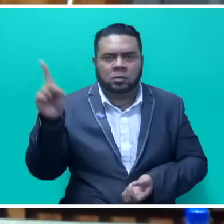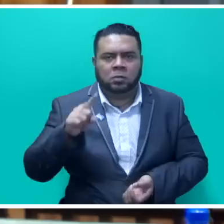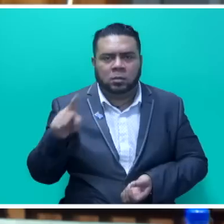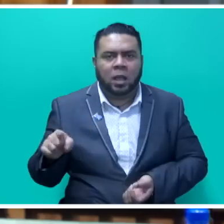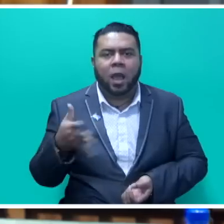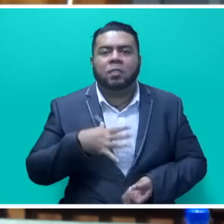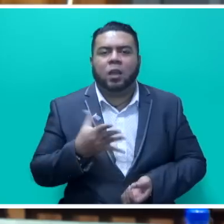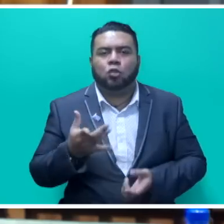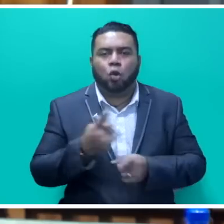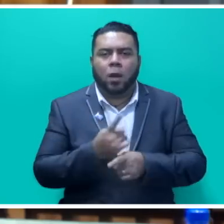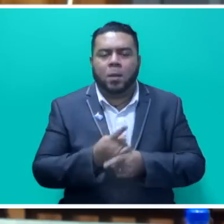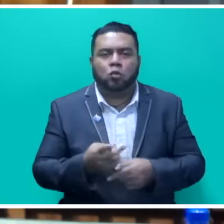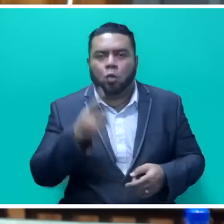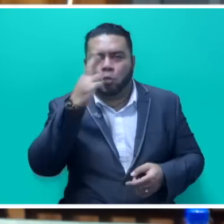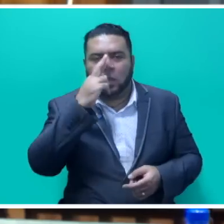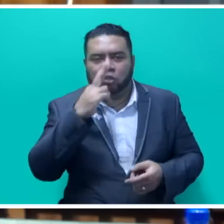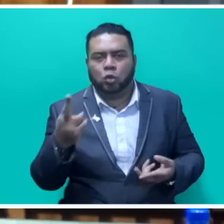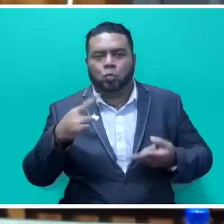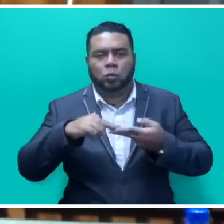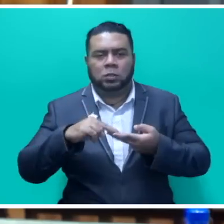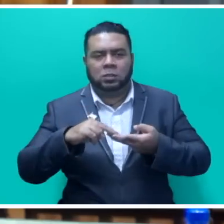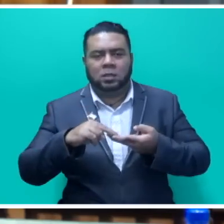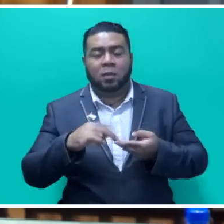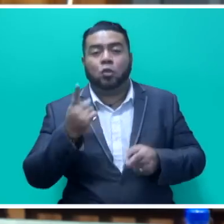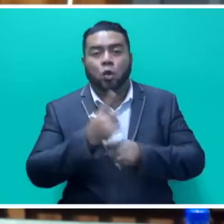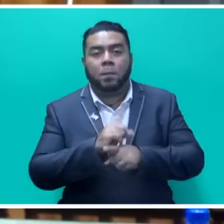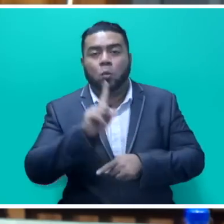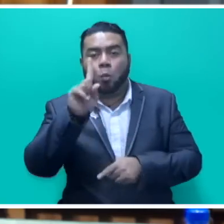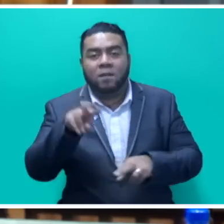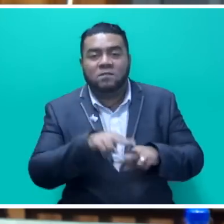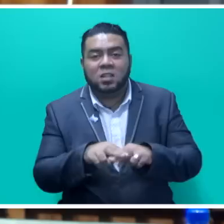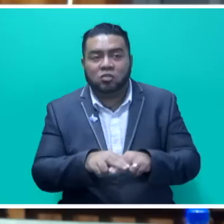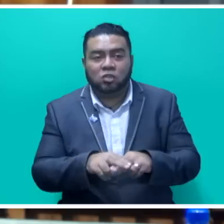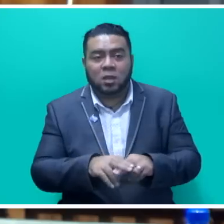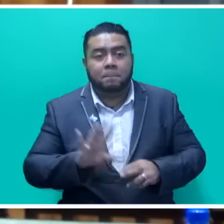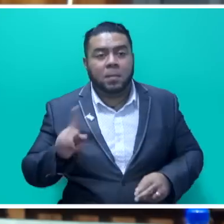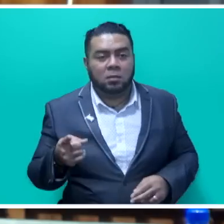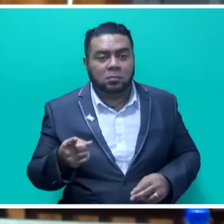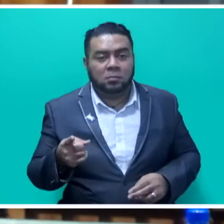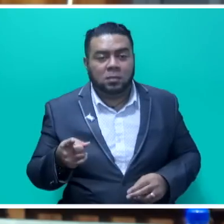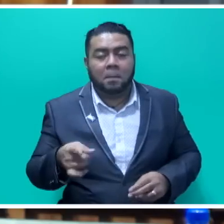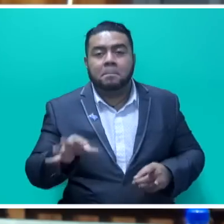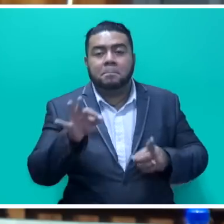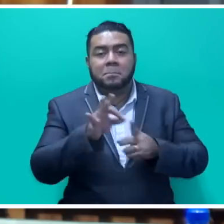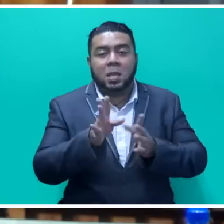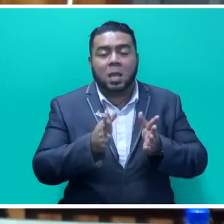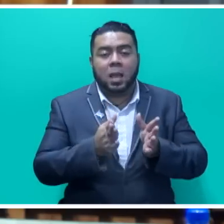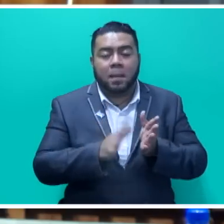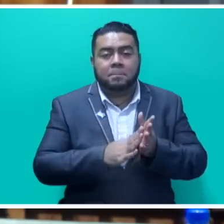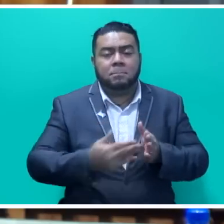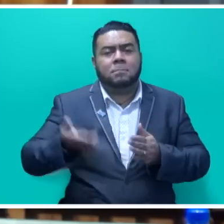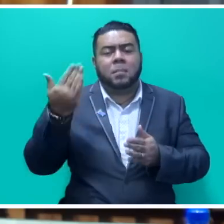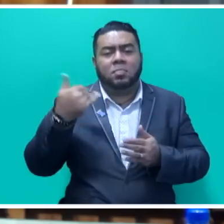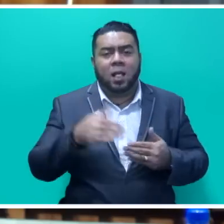about racial unity. They talk about one Fiji. Yet, the former Prime Minister and now the Honourable Leader